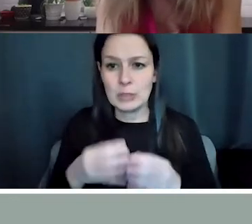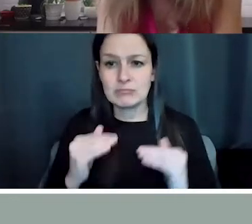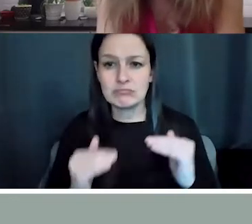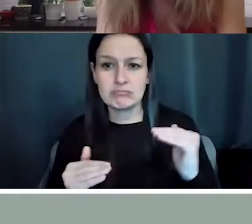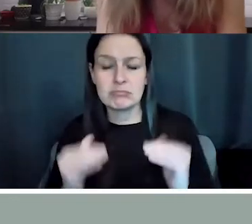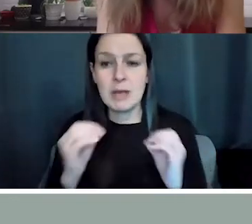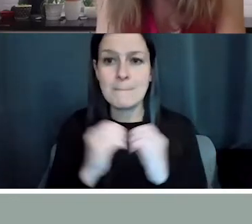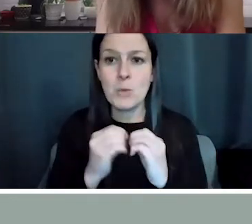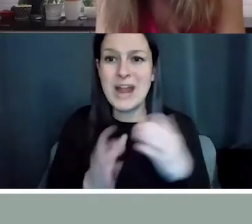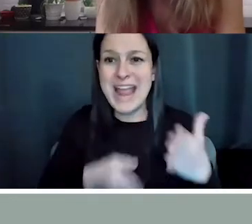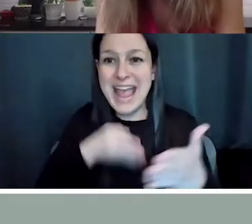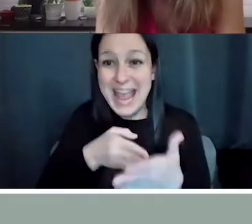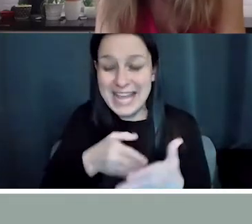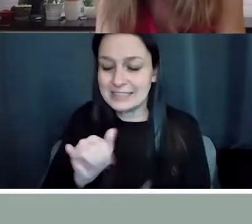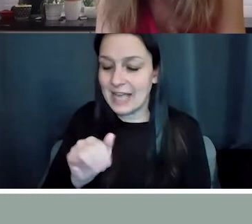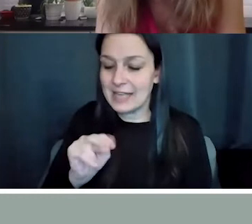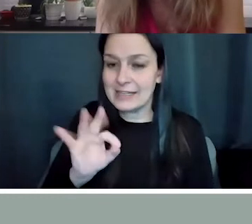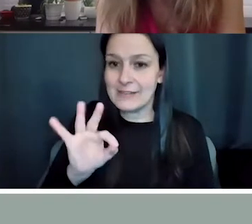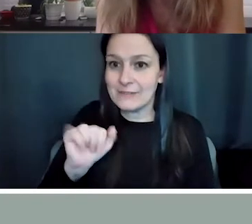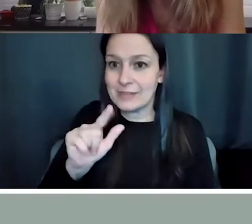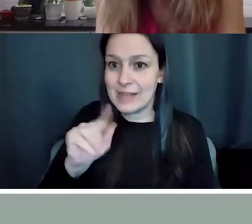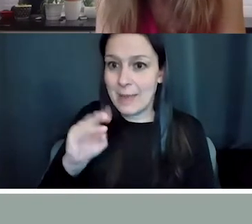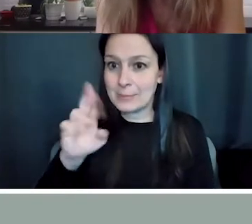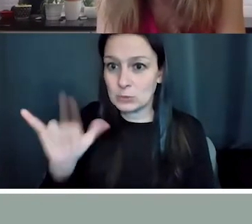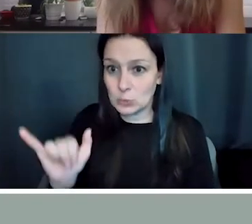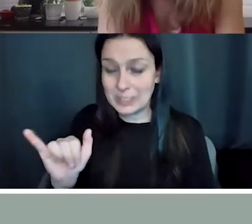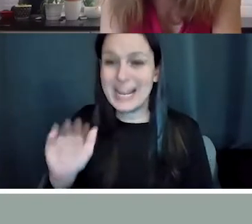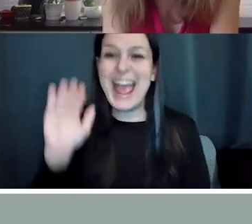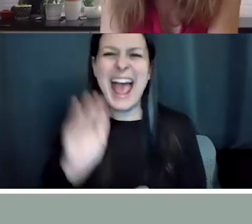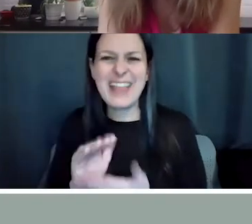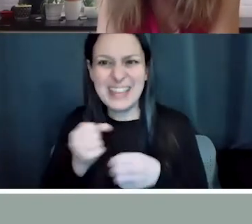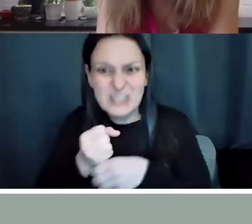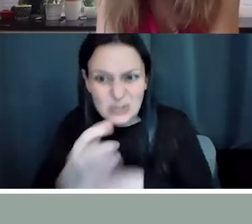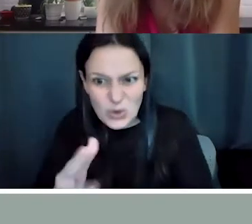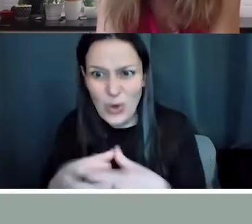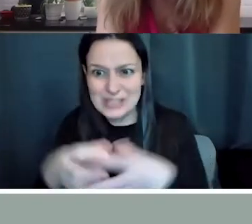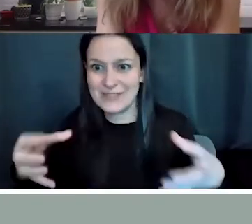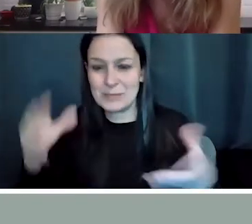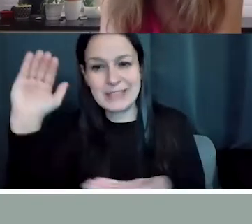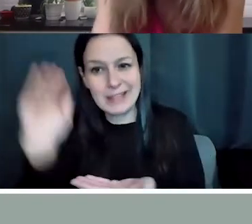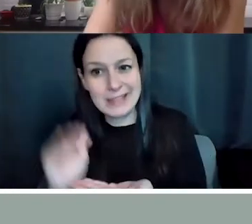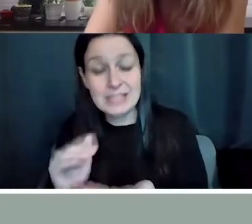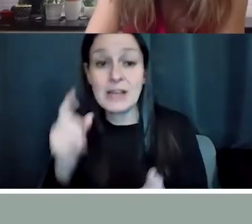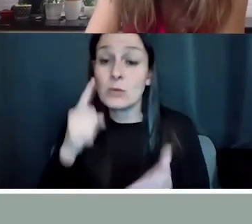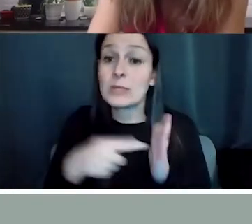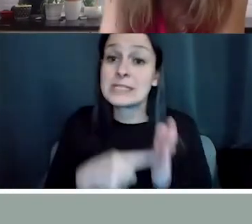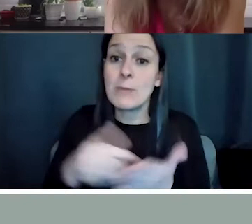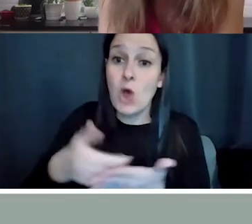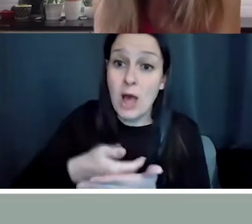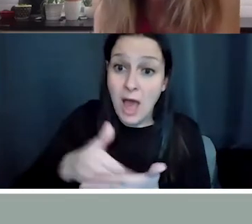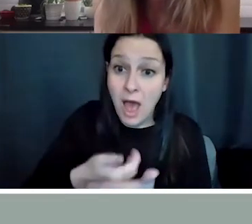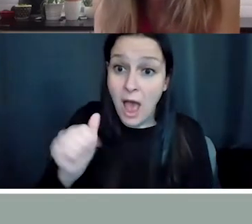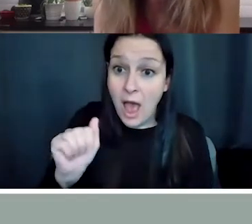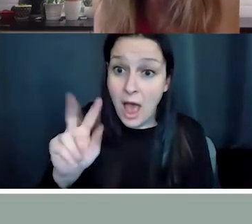more anti-inflammatory and less promoting of inflammation, right? So foods like avocado and